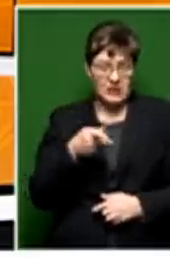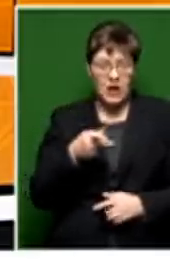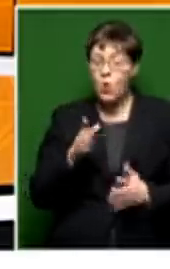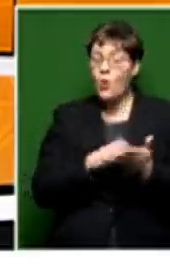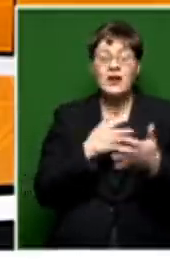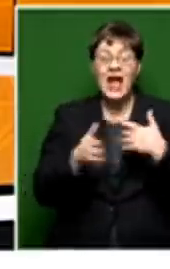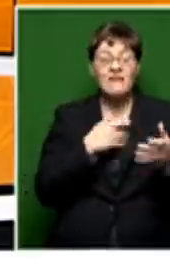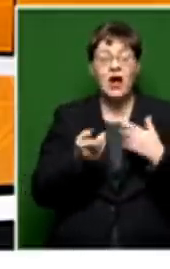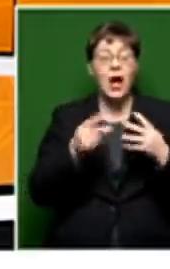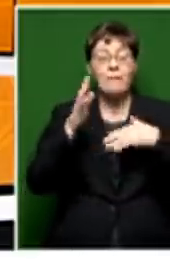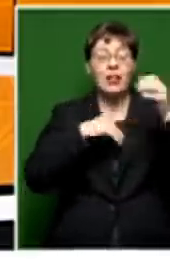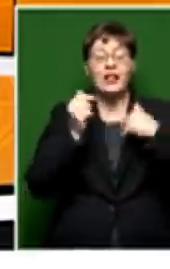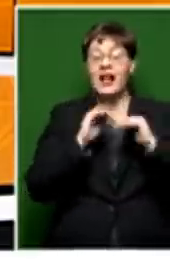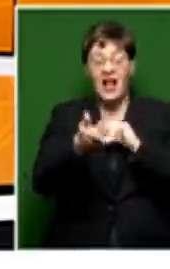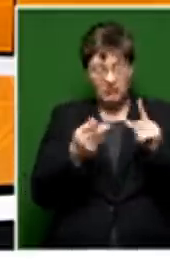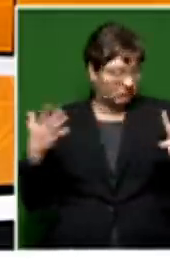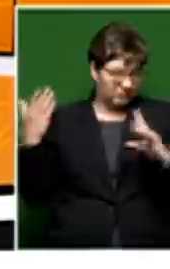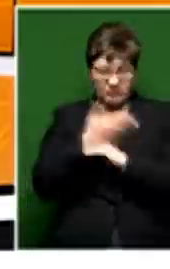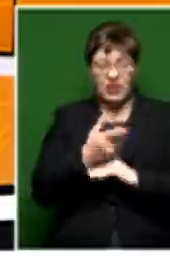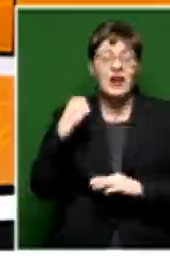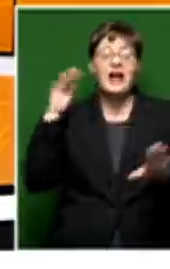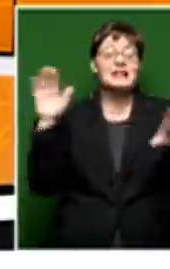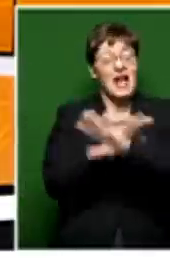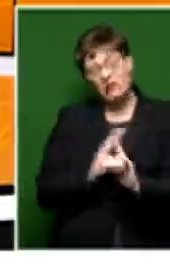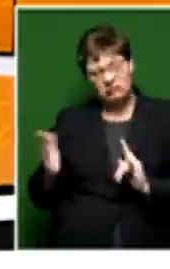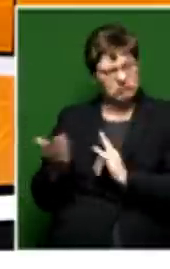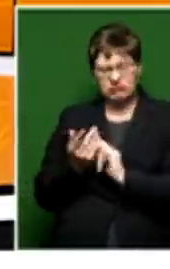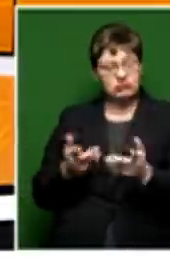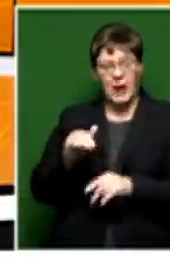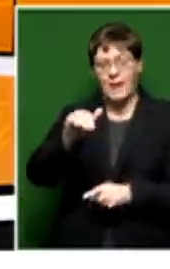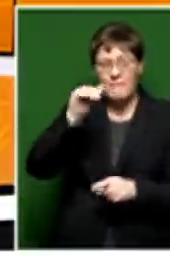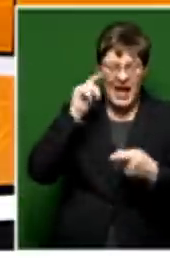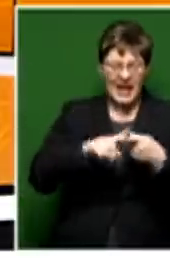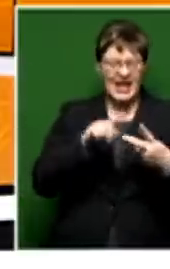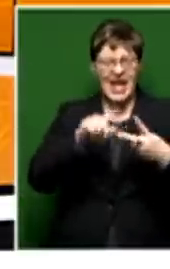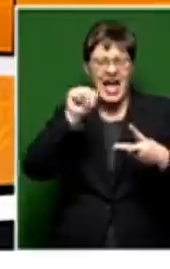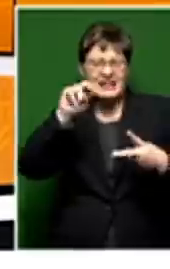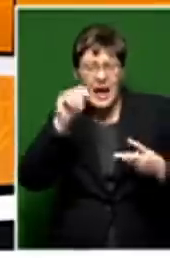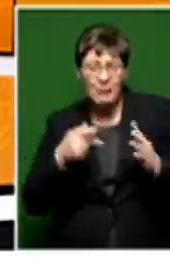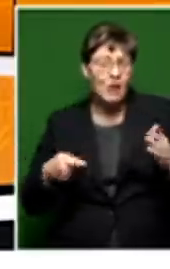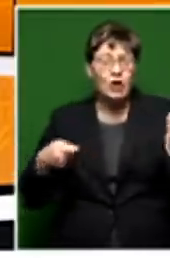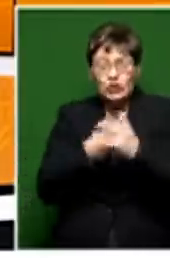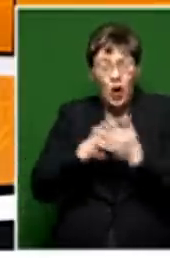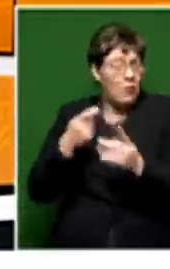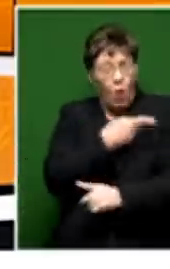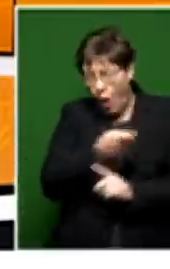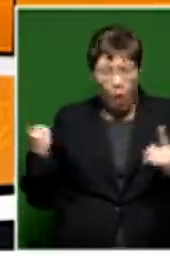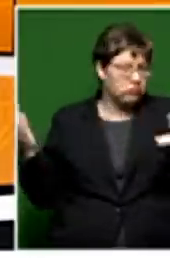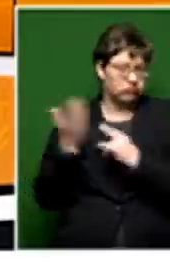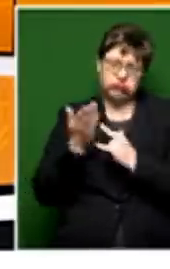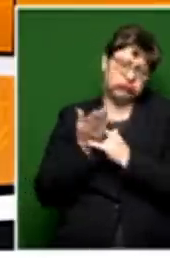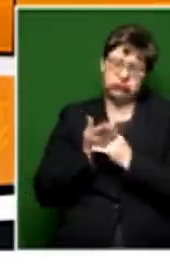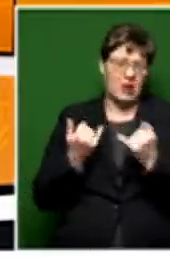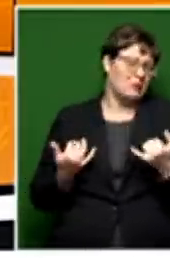is left of the carcass of a building. The mall was looted last night with a bank, ATMs, and all of the shops broken into and plundered.